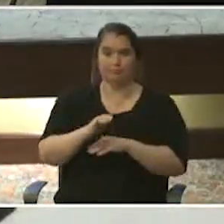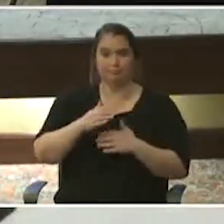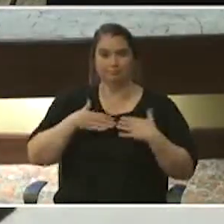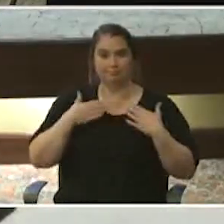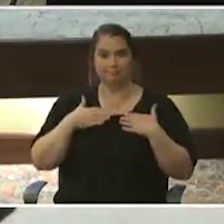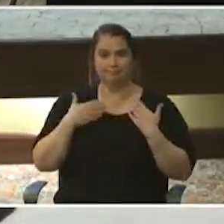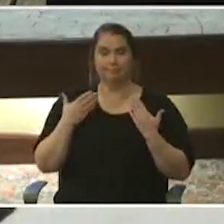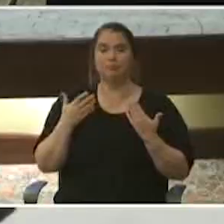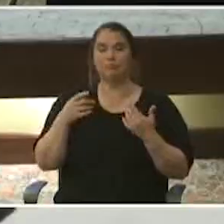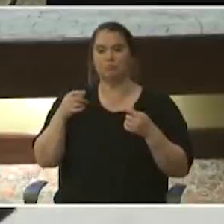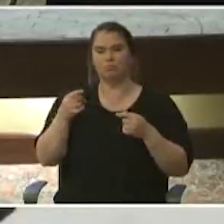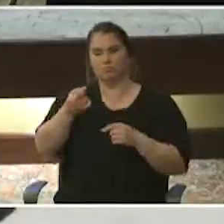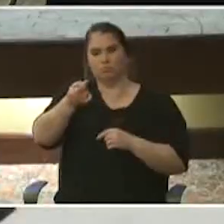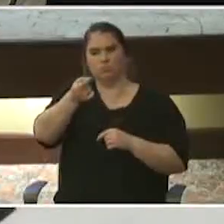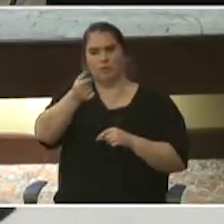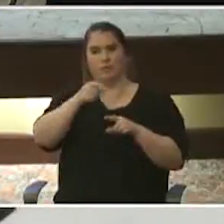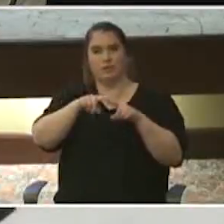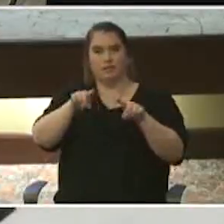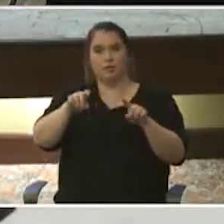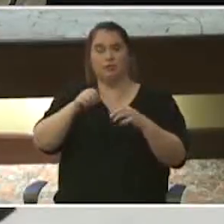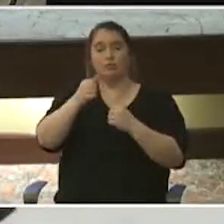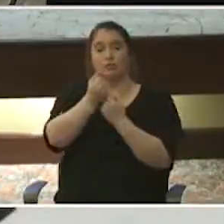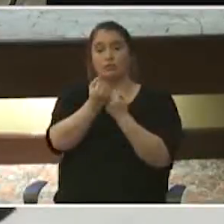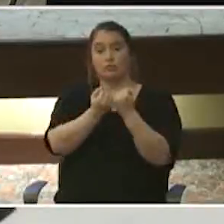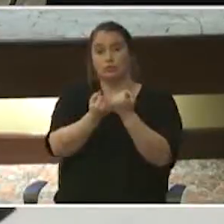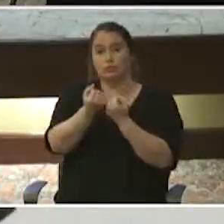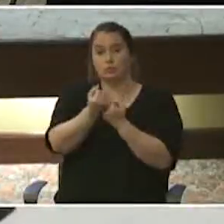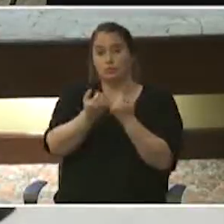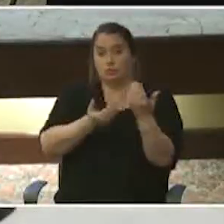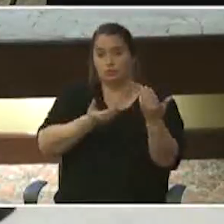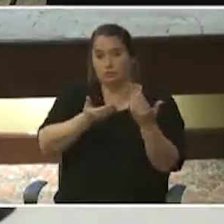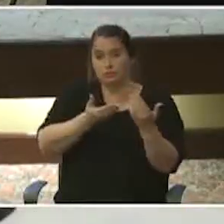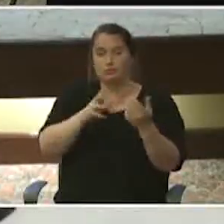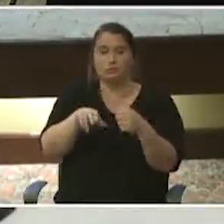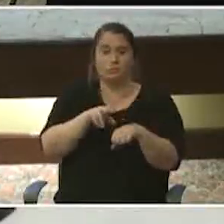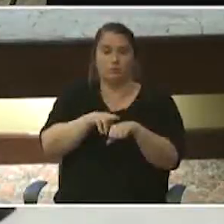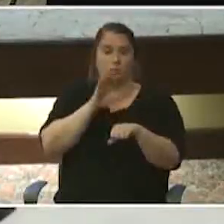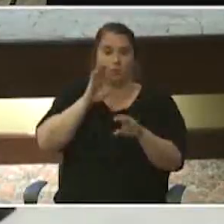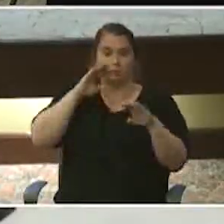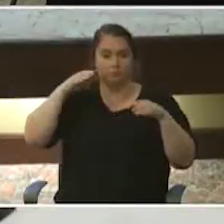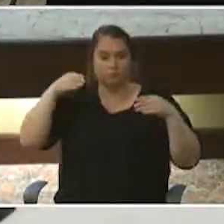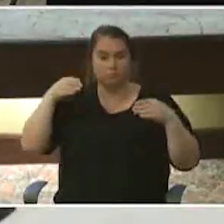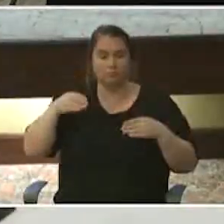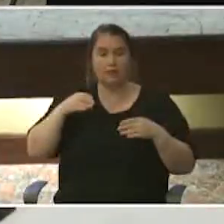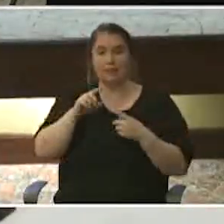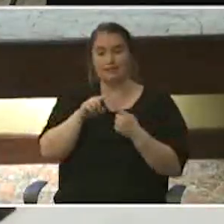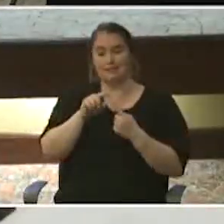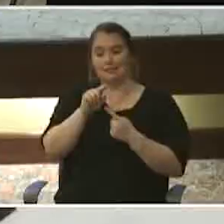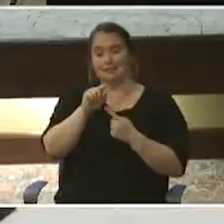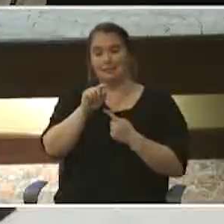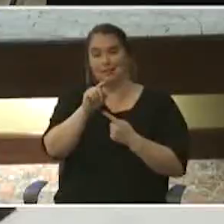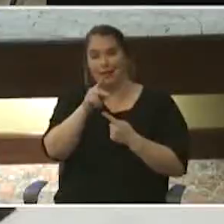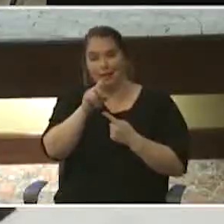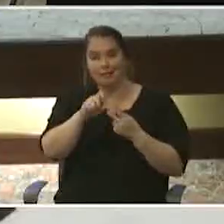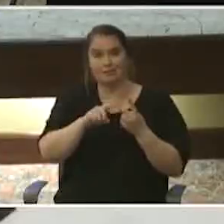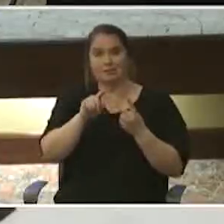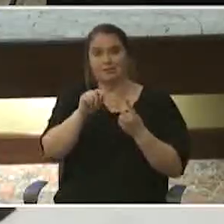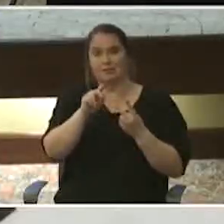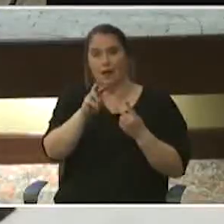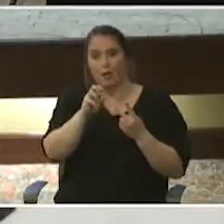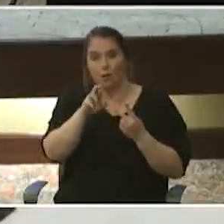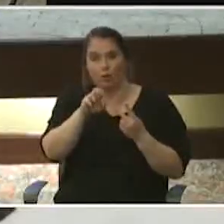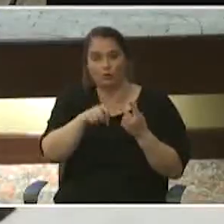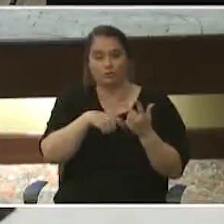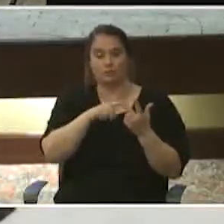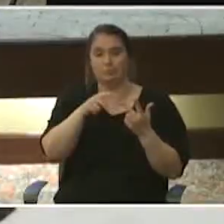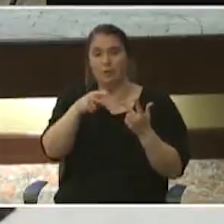different. Infrastructure services is usually talking about tanks, towers, pumps, and of course, our last few adventures